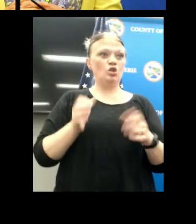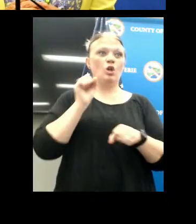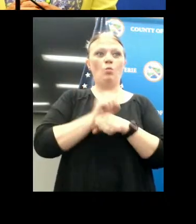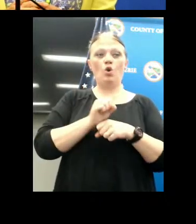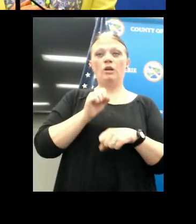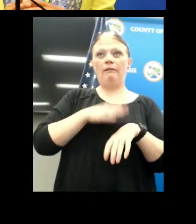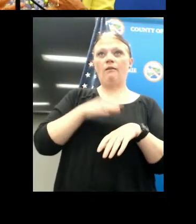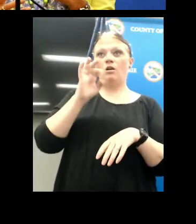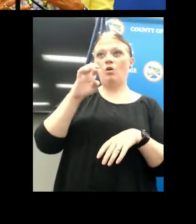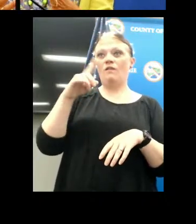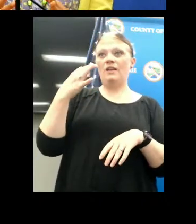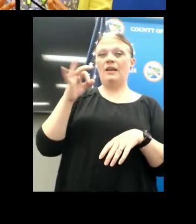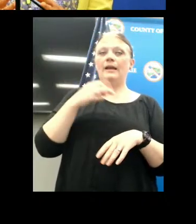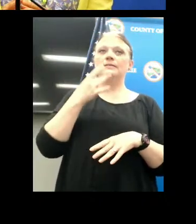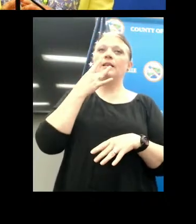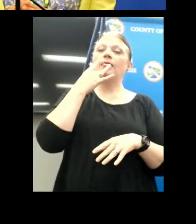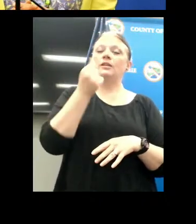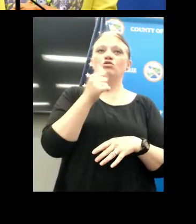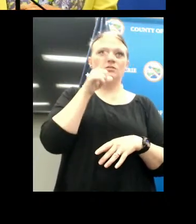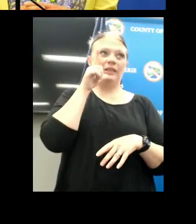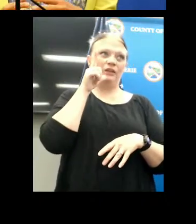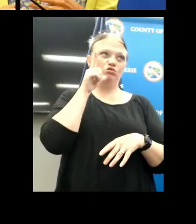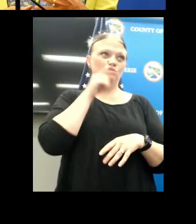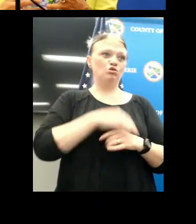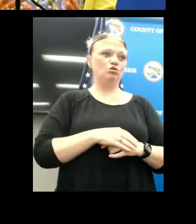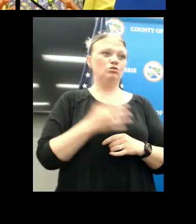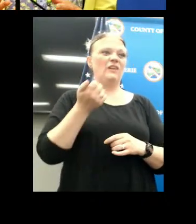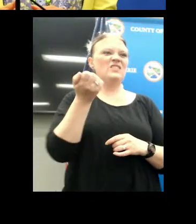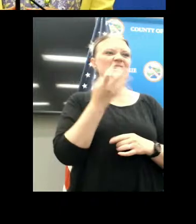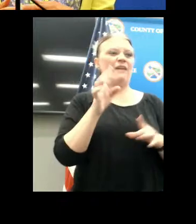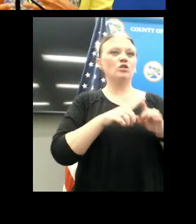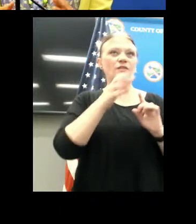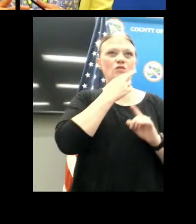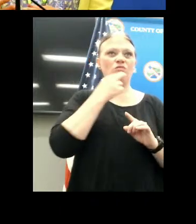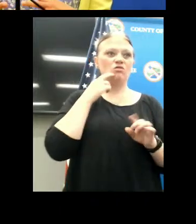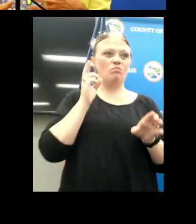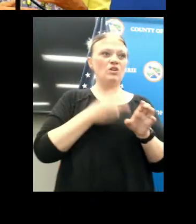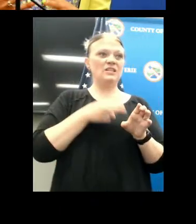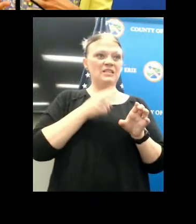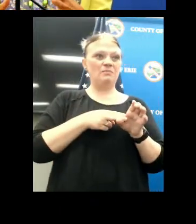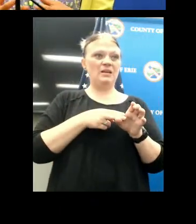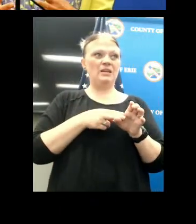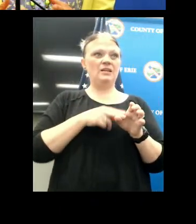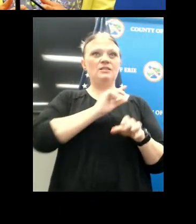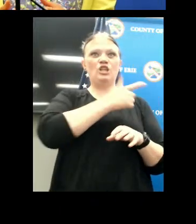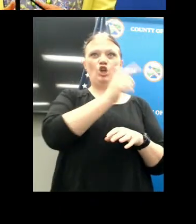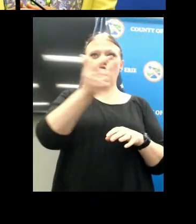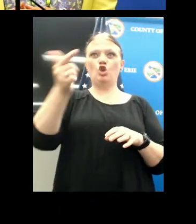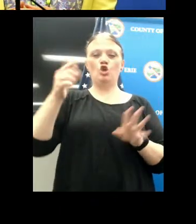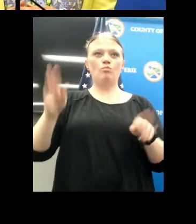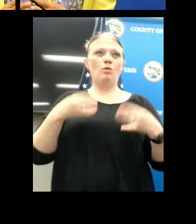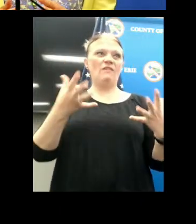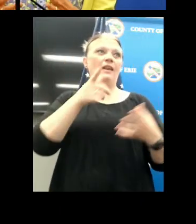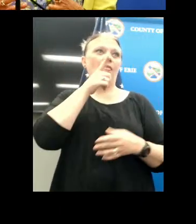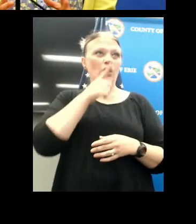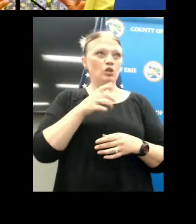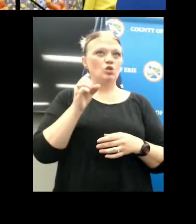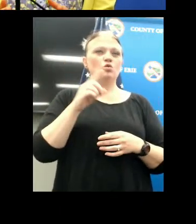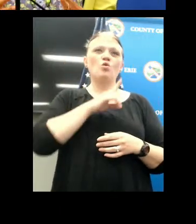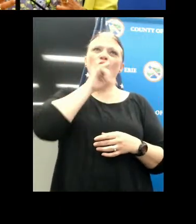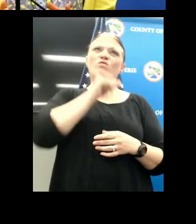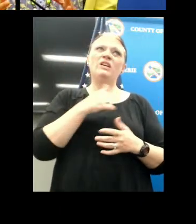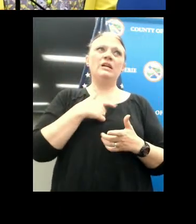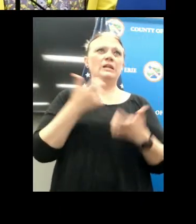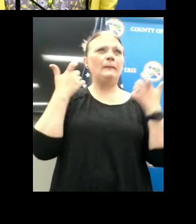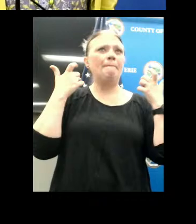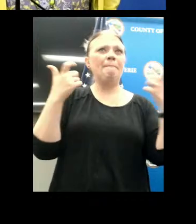on COVID-19 a delicious lunch. They have several restaurants participating and taking turns providing the lunches. So really want to